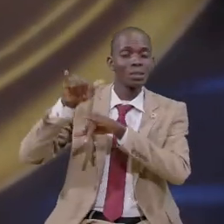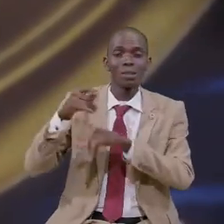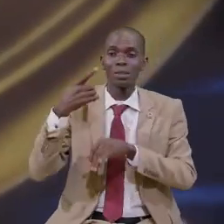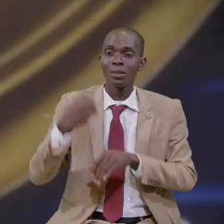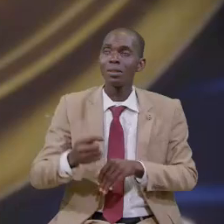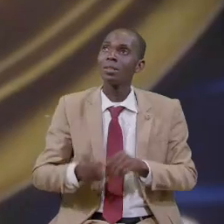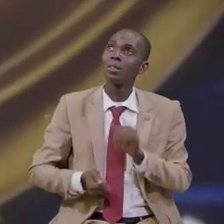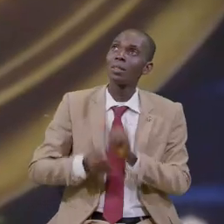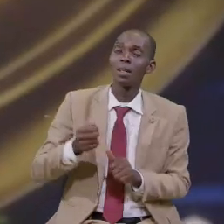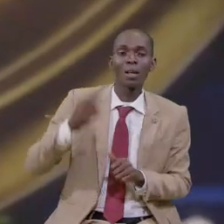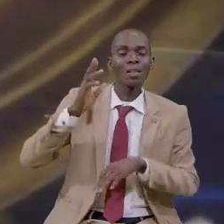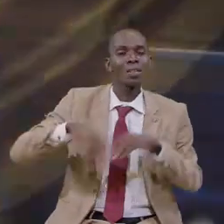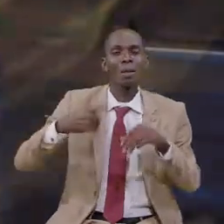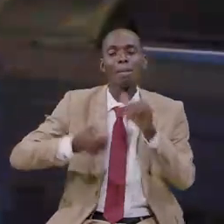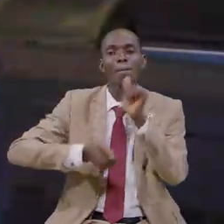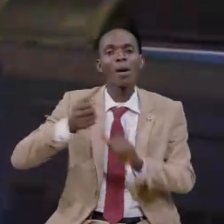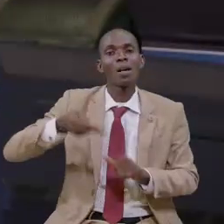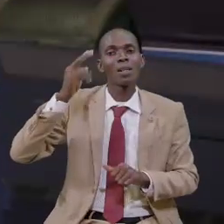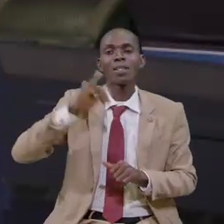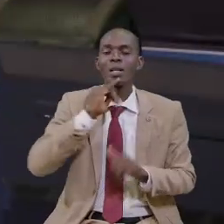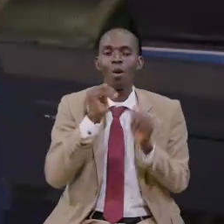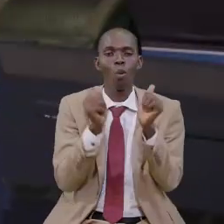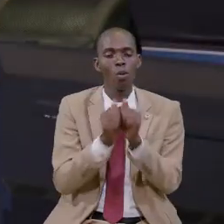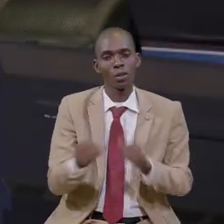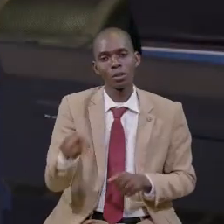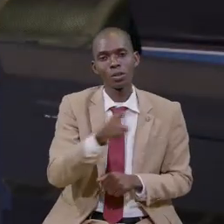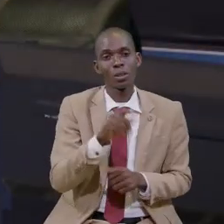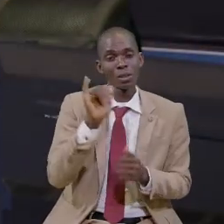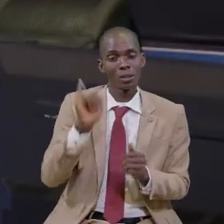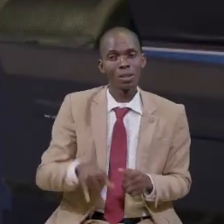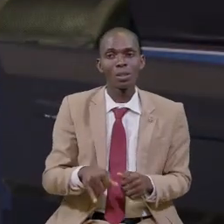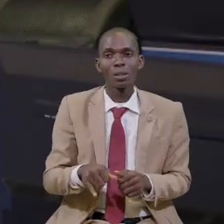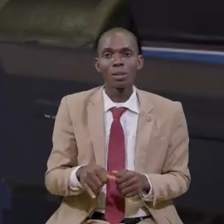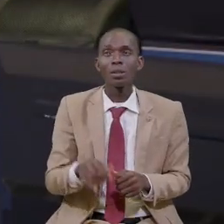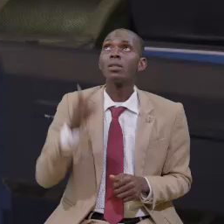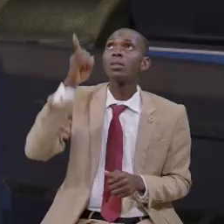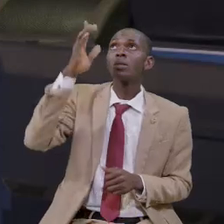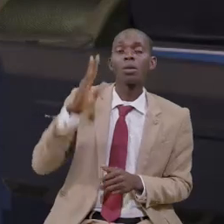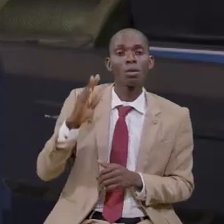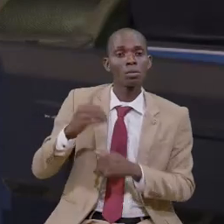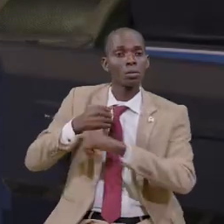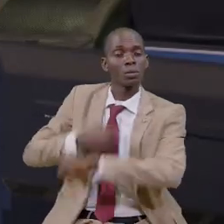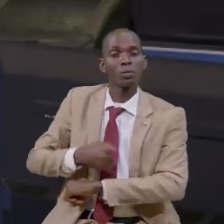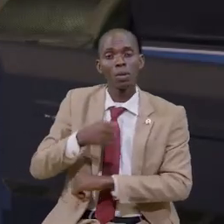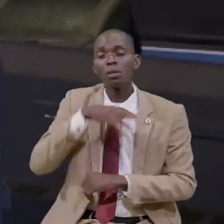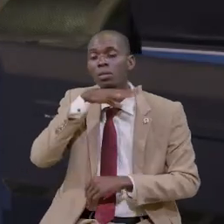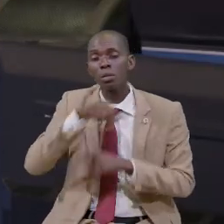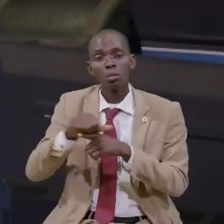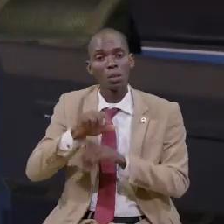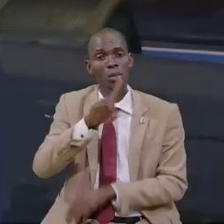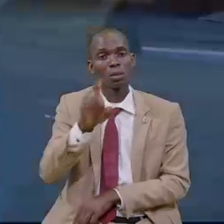on your side. Is God on the side of corruption? Is God on the side